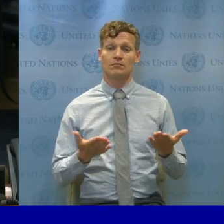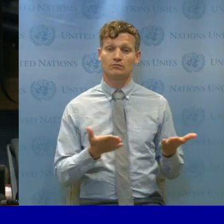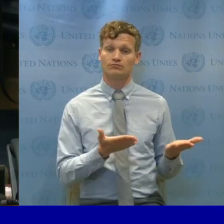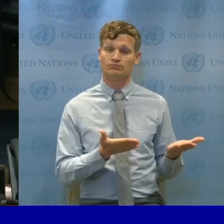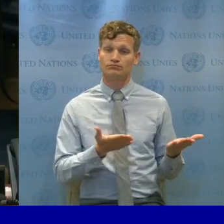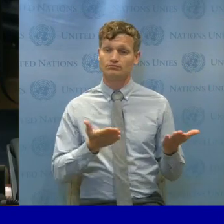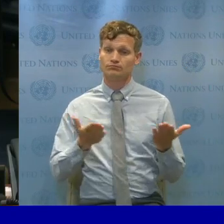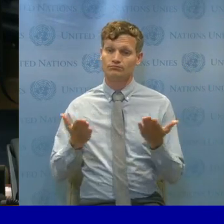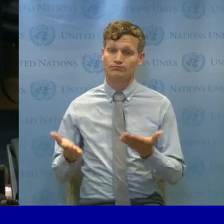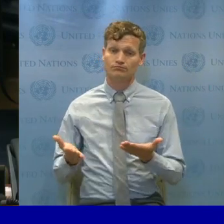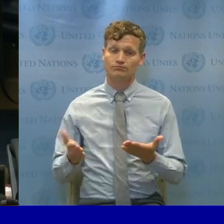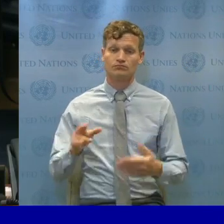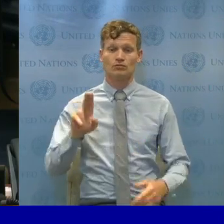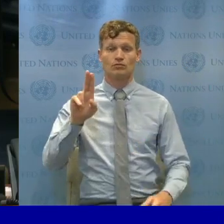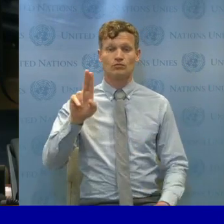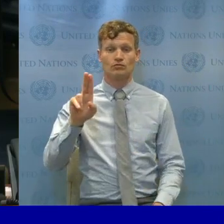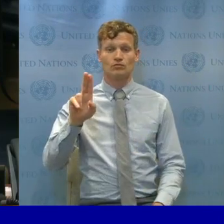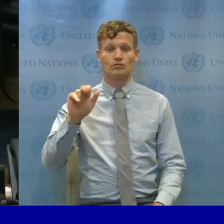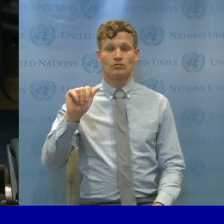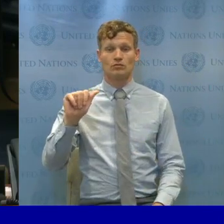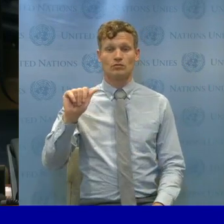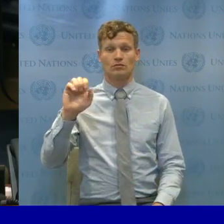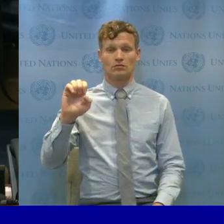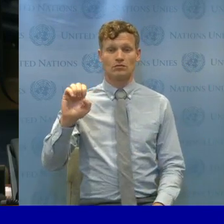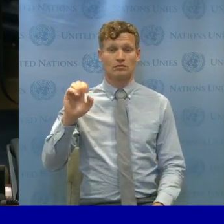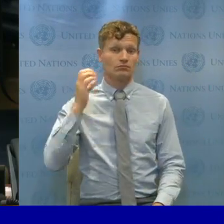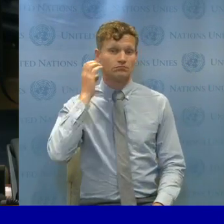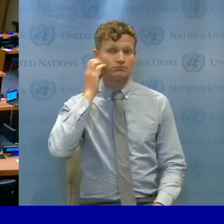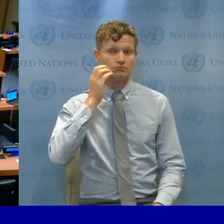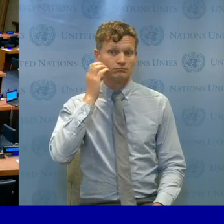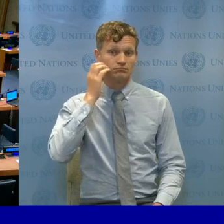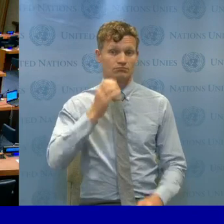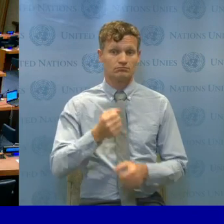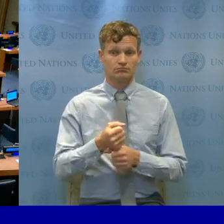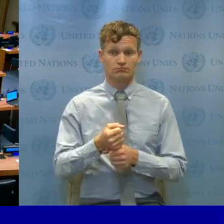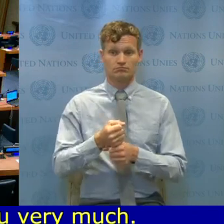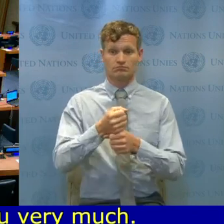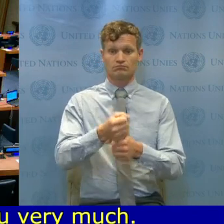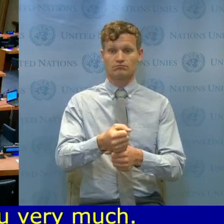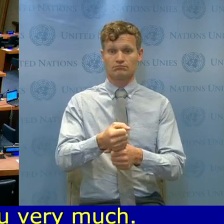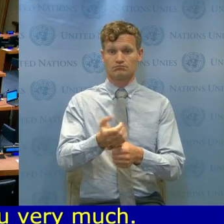United Arab Emirates to take the floor.